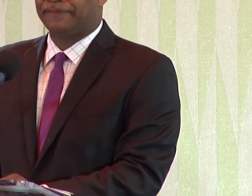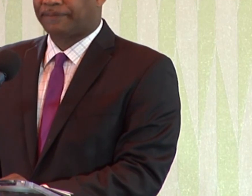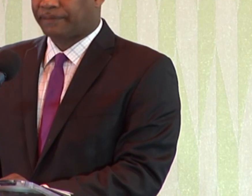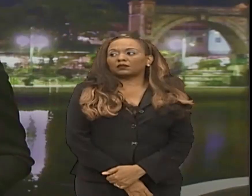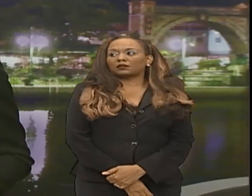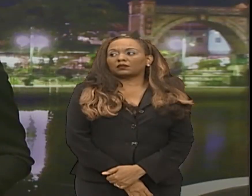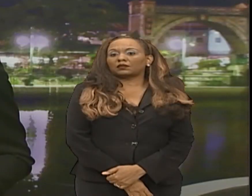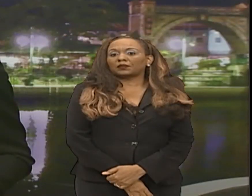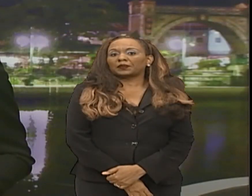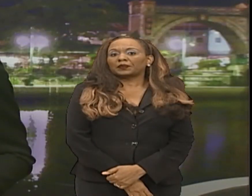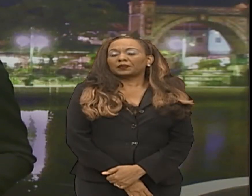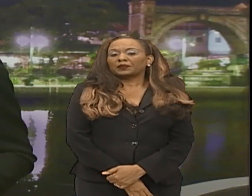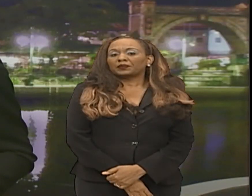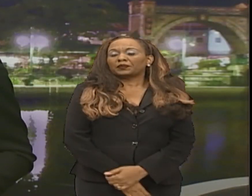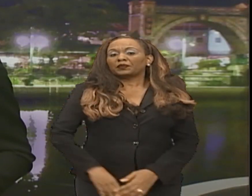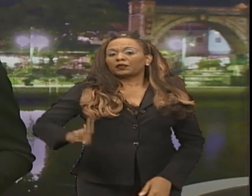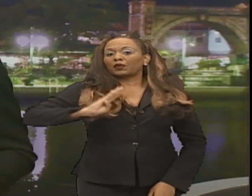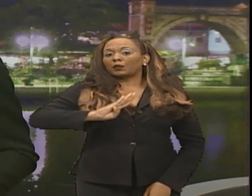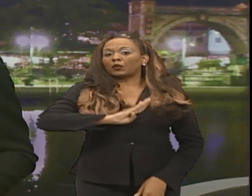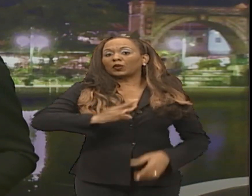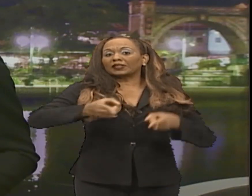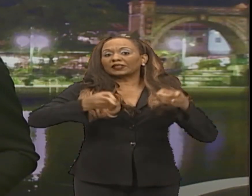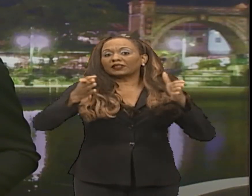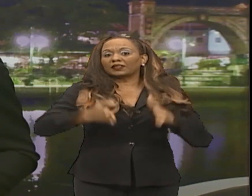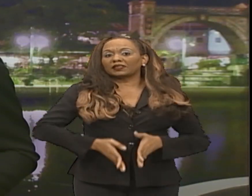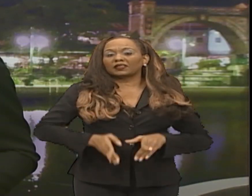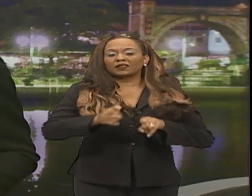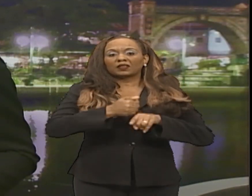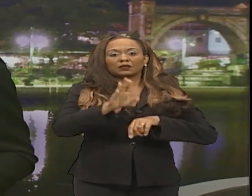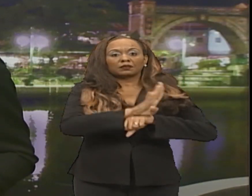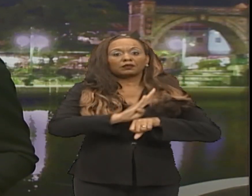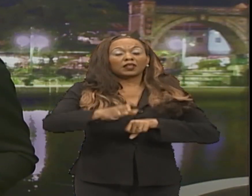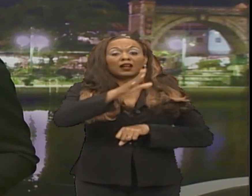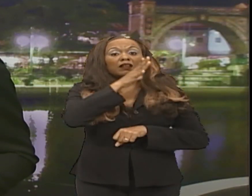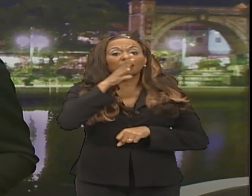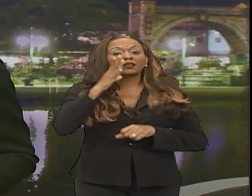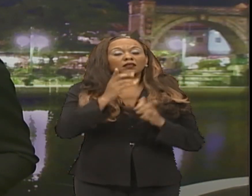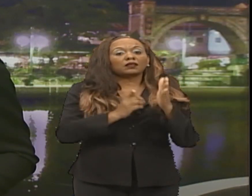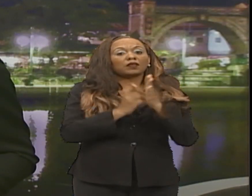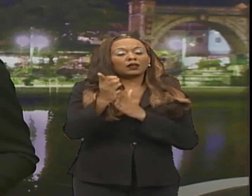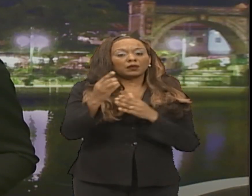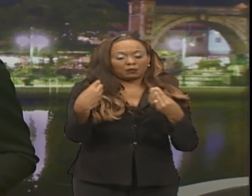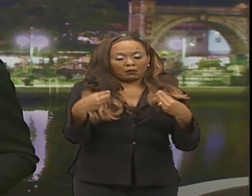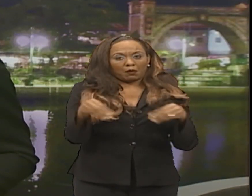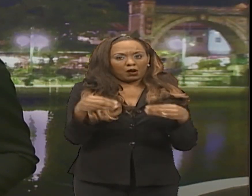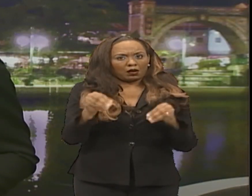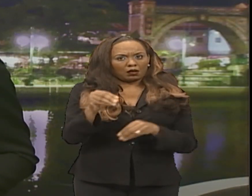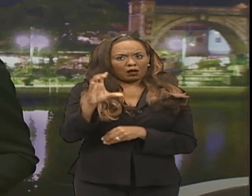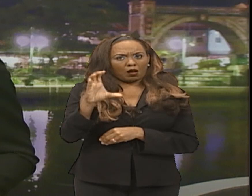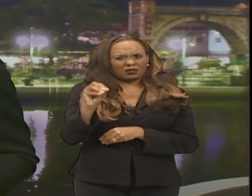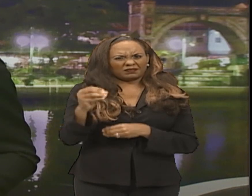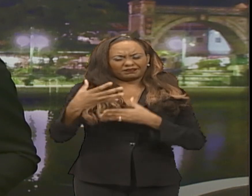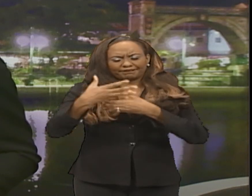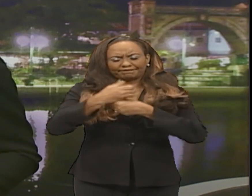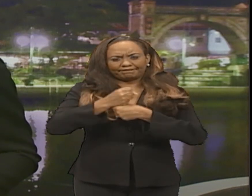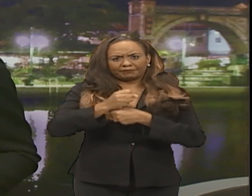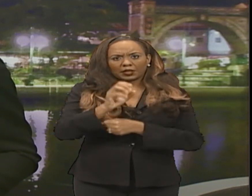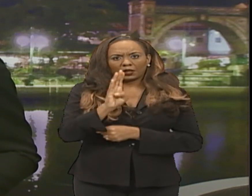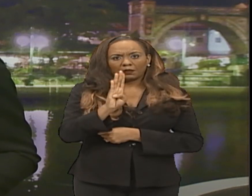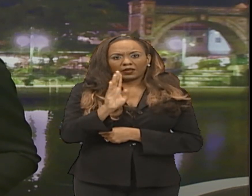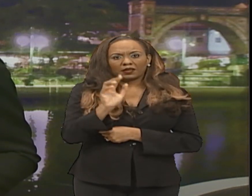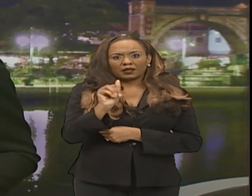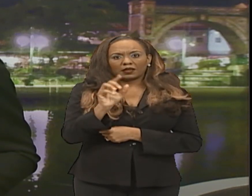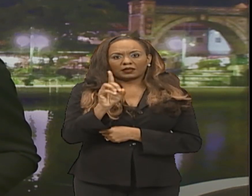Caribbean. The Board of Directors of the Barbados Agricultural Development and Marketing Corporation, or BADMC,